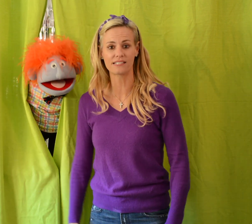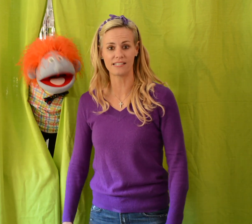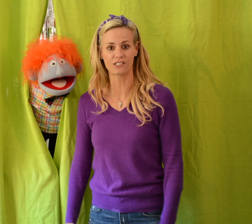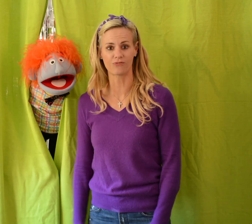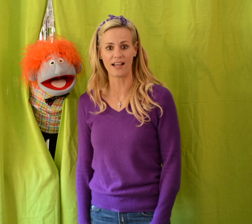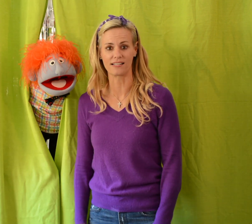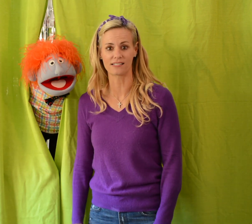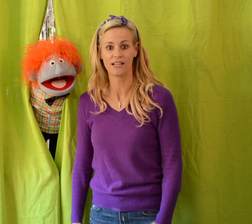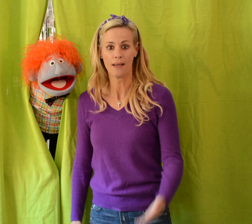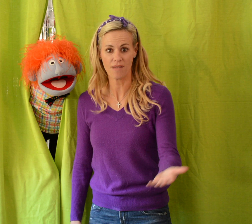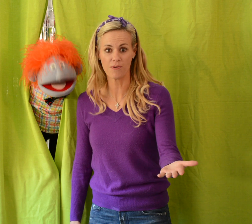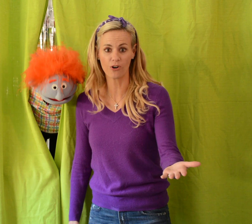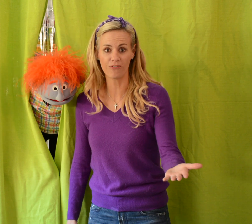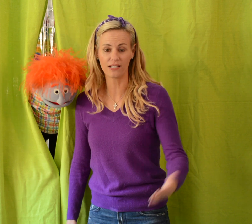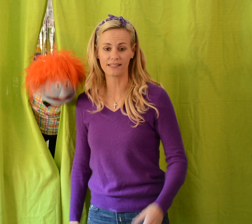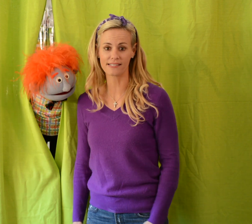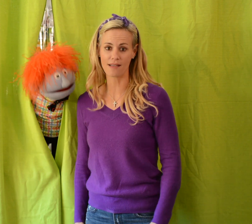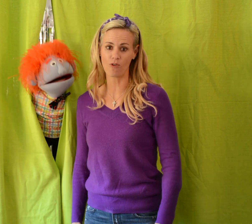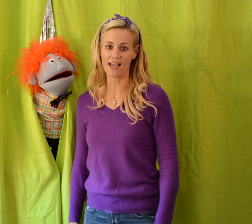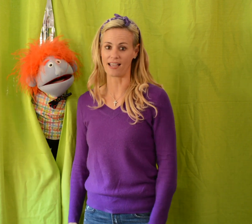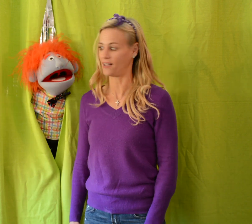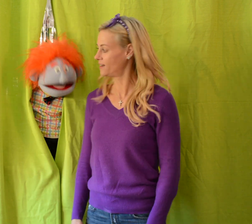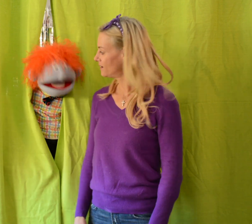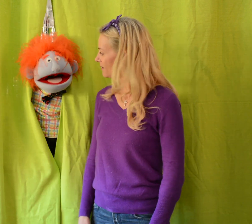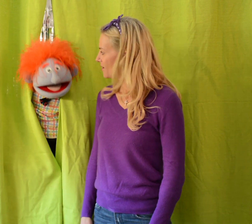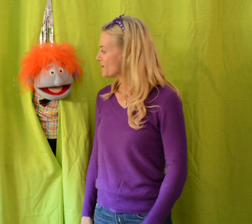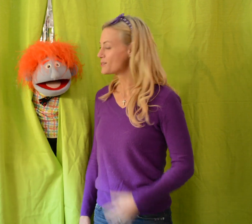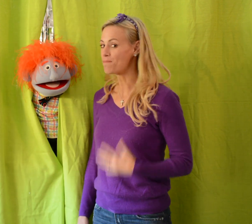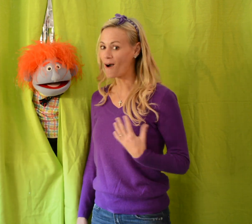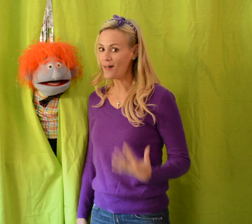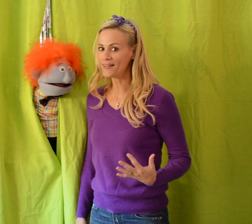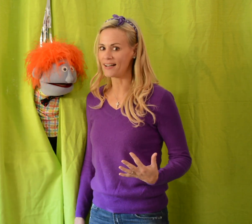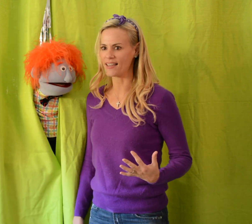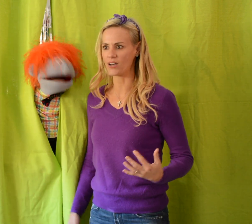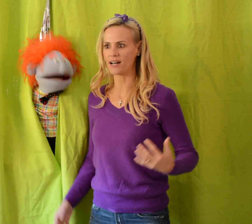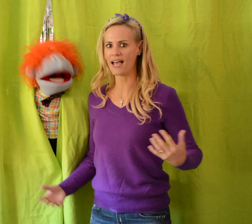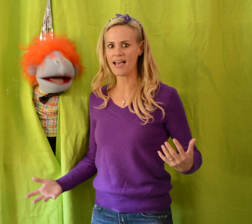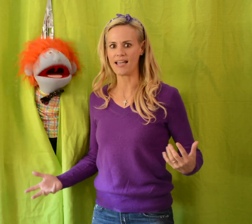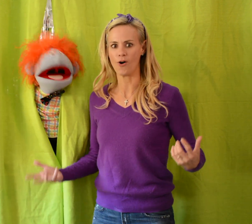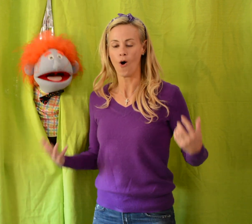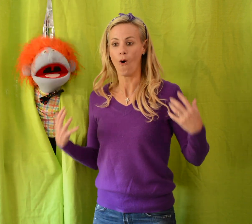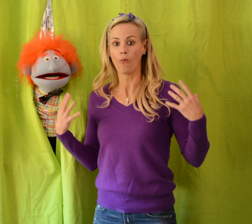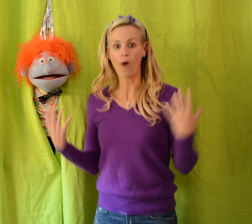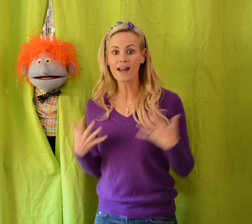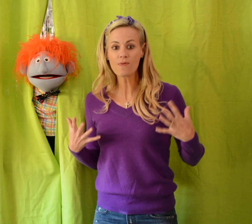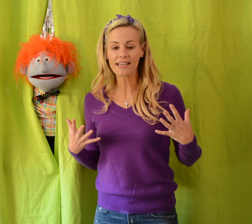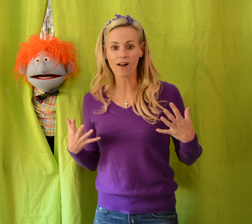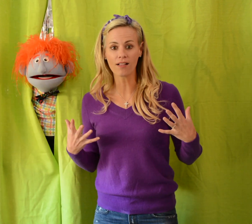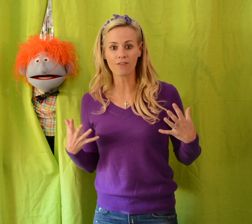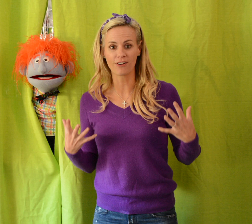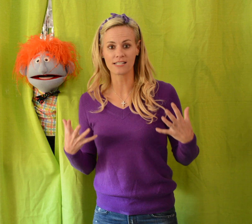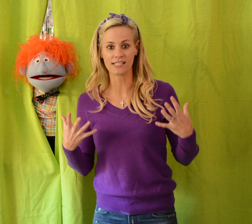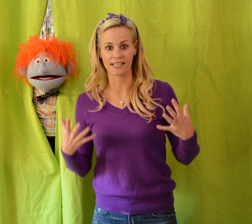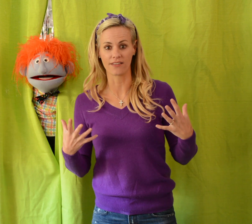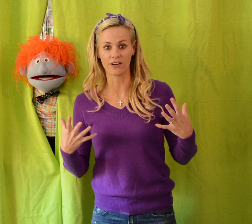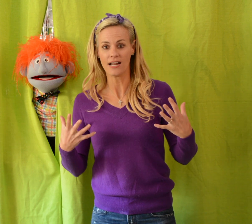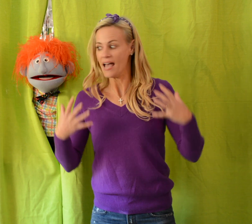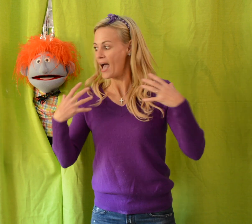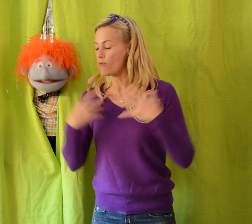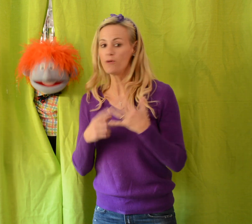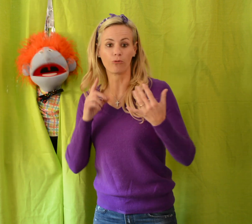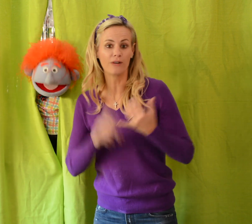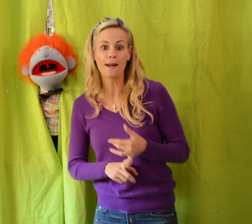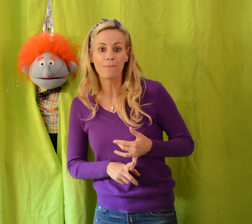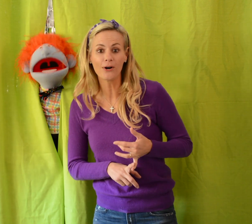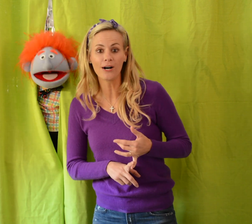he wasn't able to see his friends. Maybe you're feeling the same way. So Paulie and I thought, hey, why don't we get all our friends together